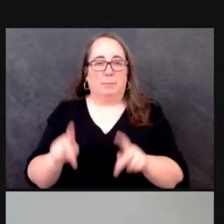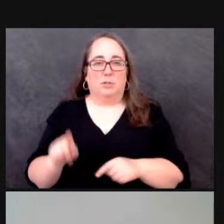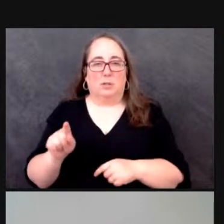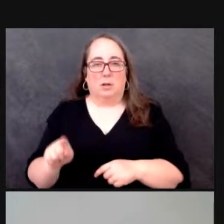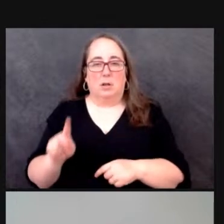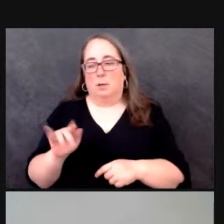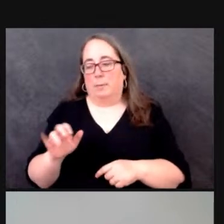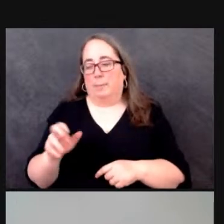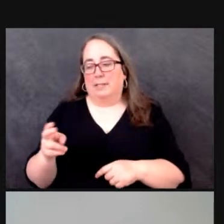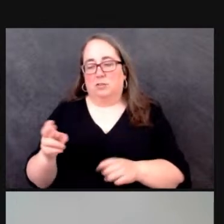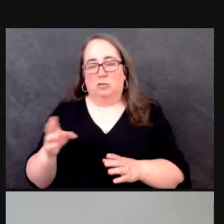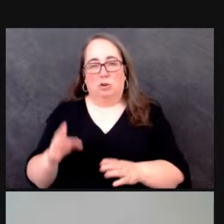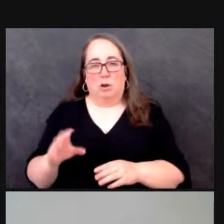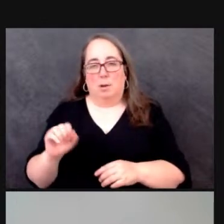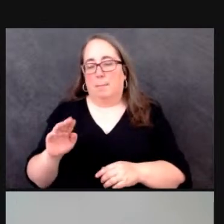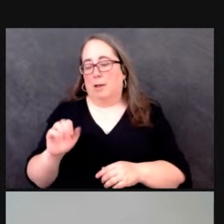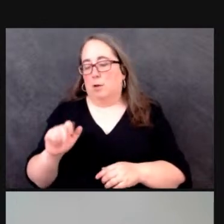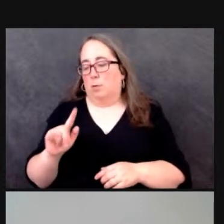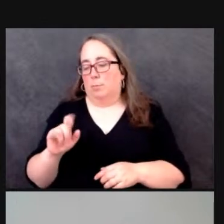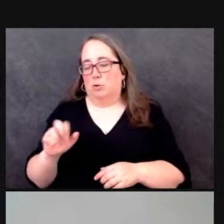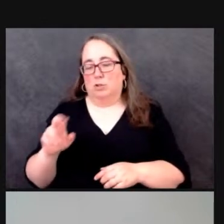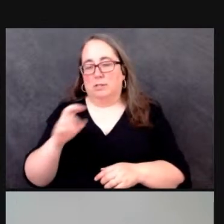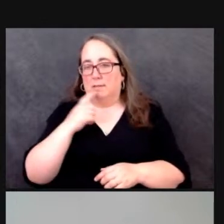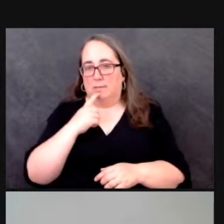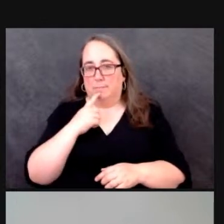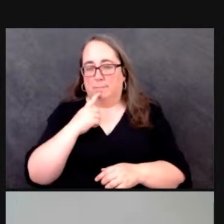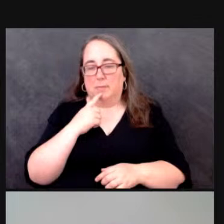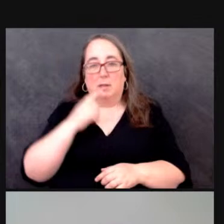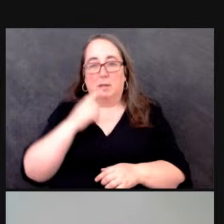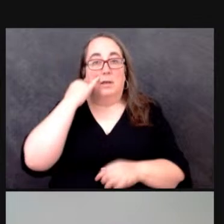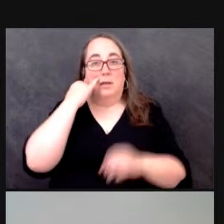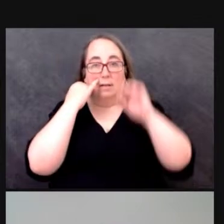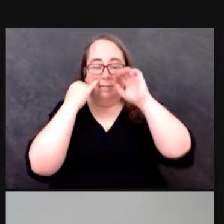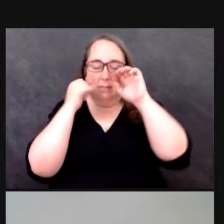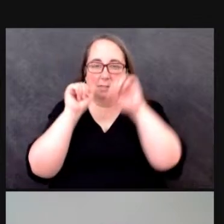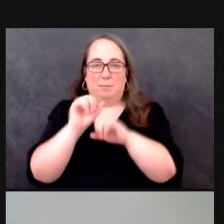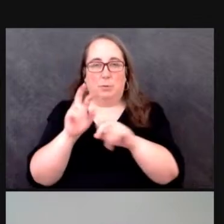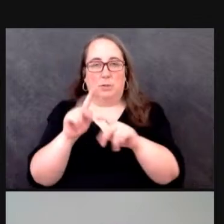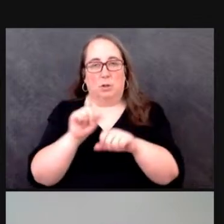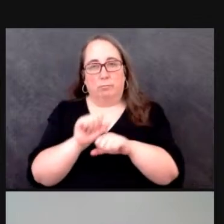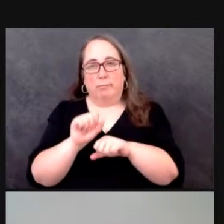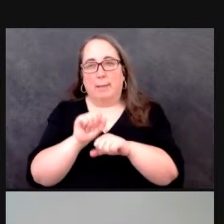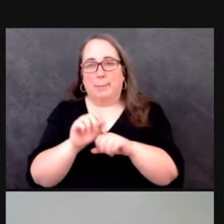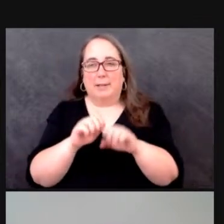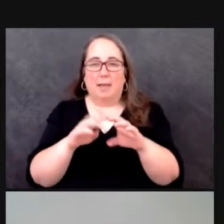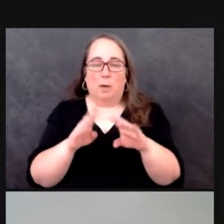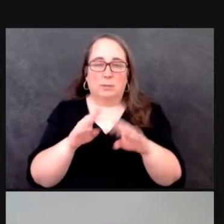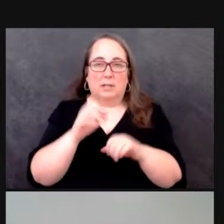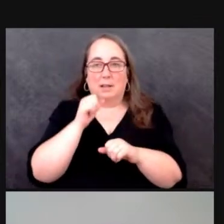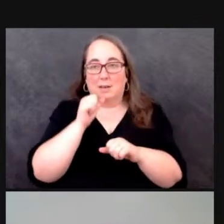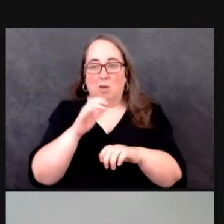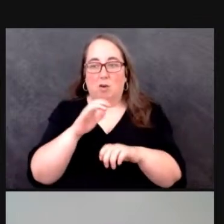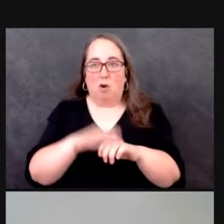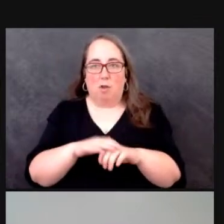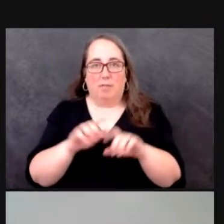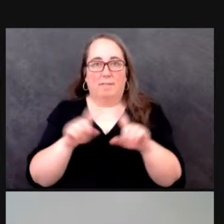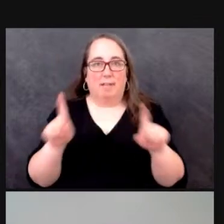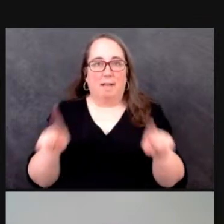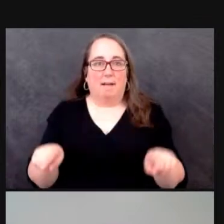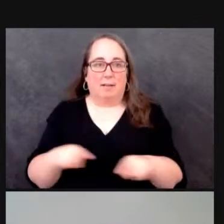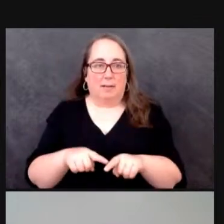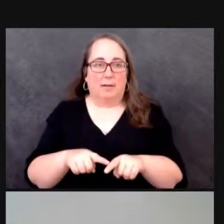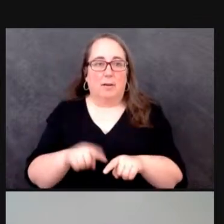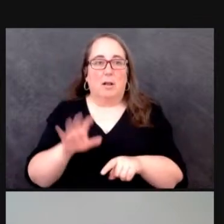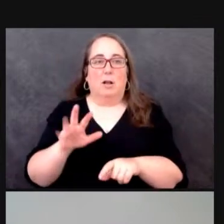public historian Emanuel Murr points out, that even if the enslaved resident labored around the house and not directly on the flag, their